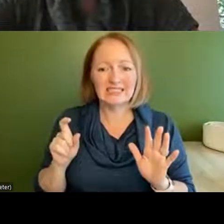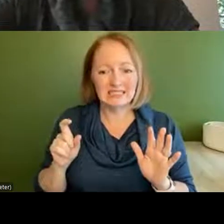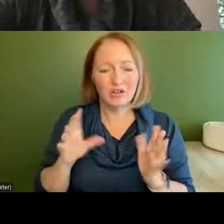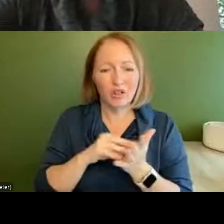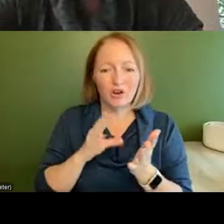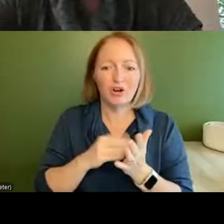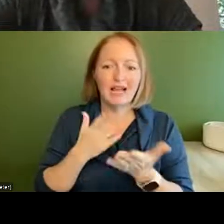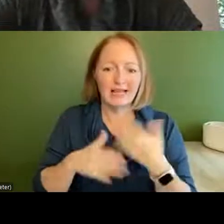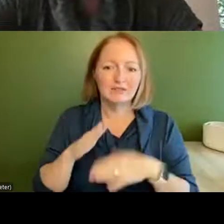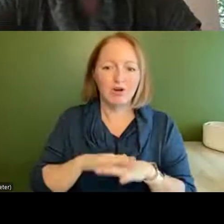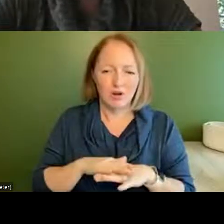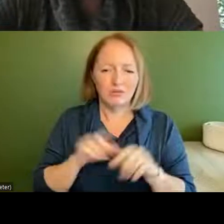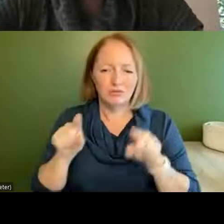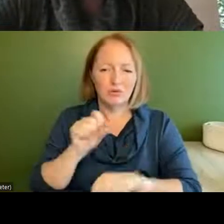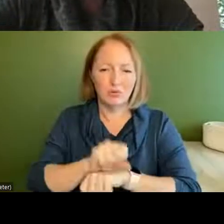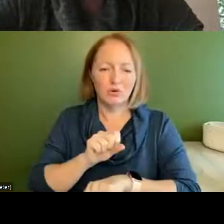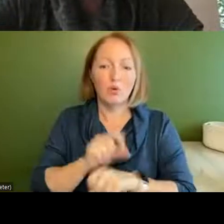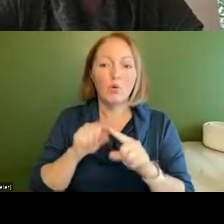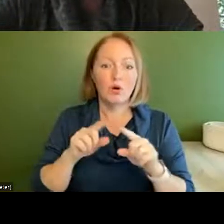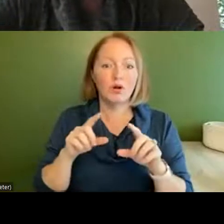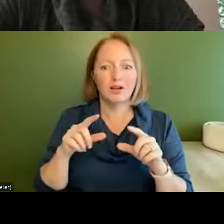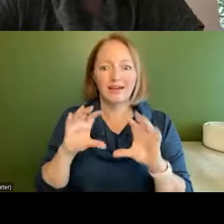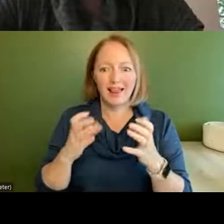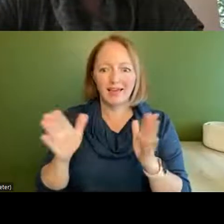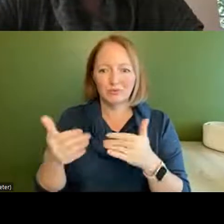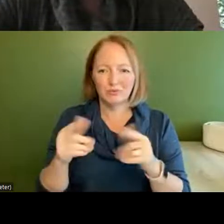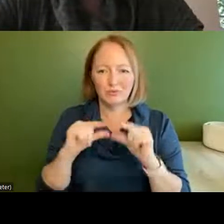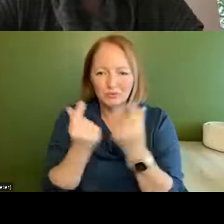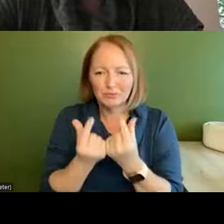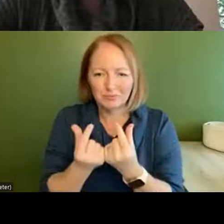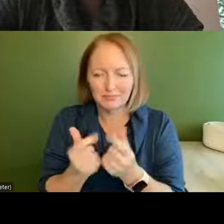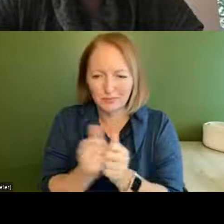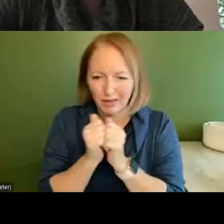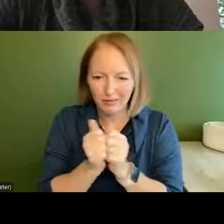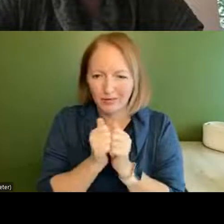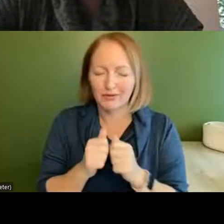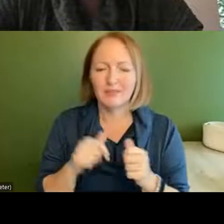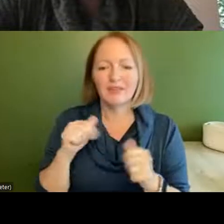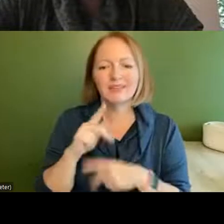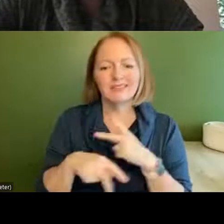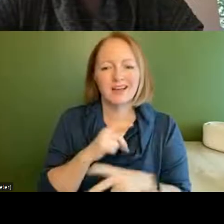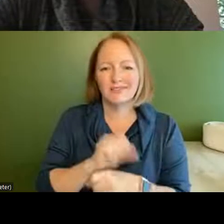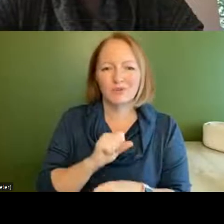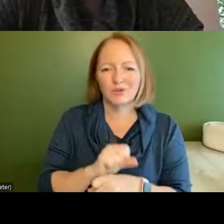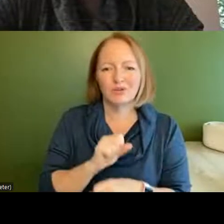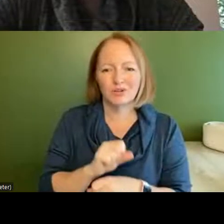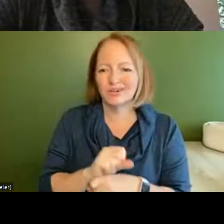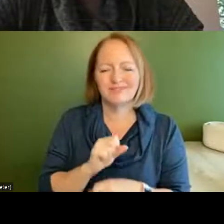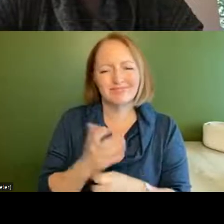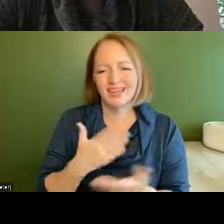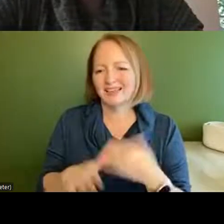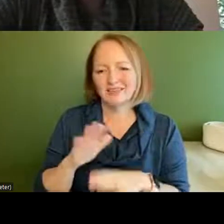learn hands-on or learn with other people. And I think in this kind of work, there is really nothing quite like the